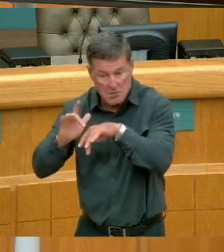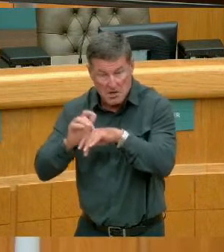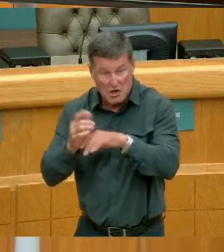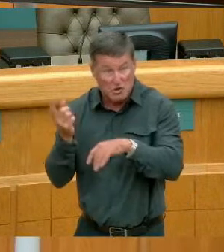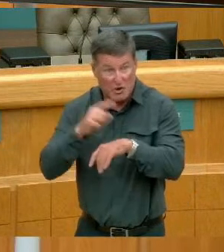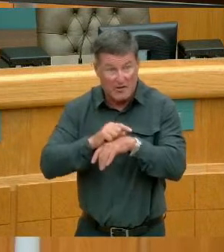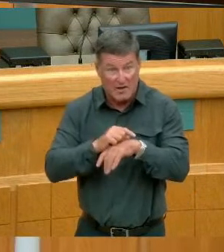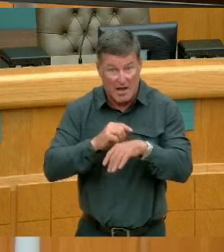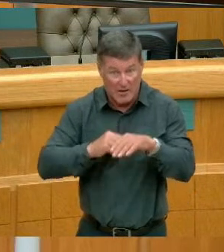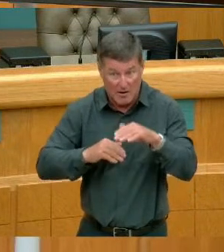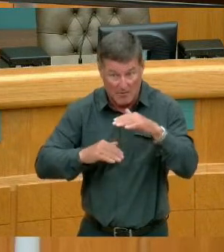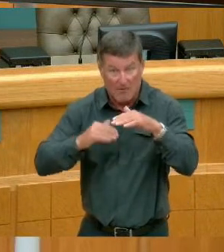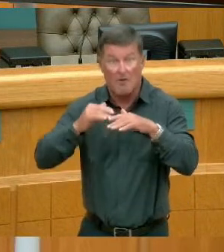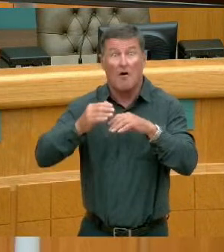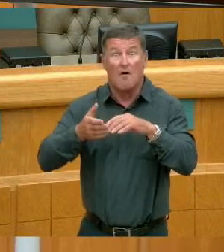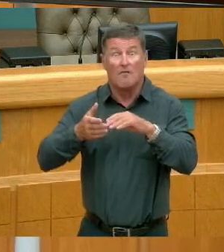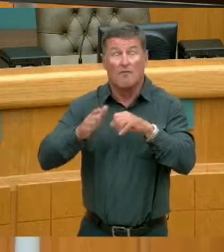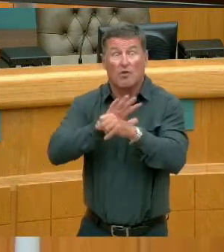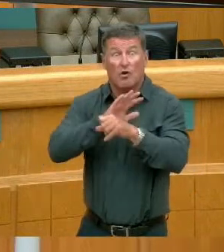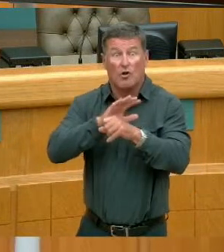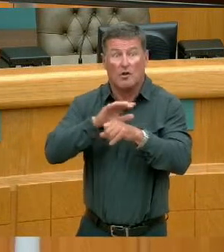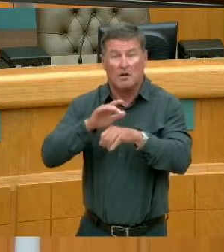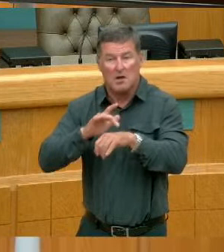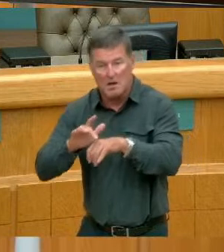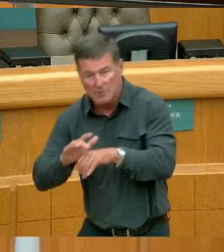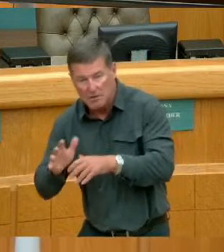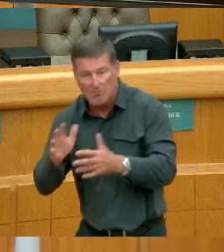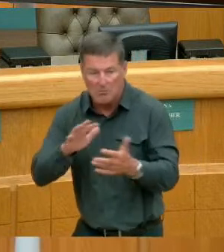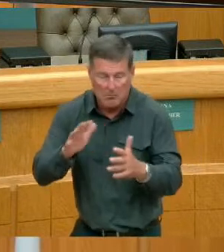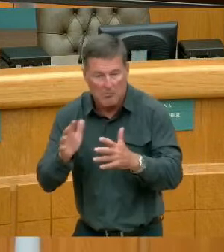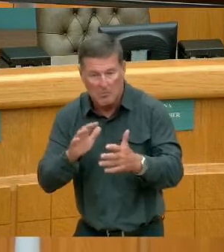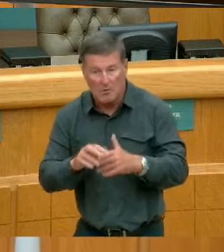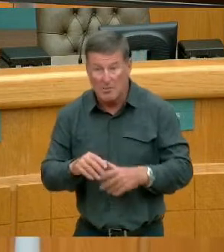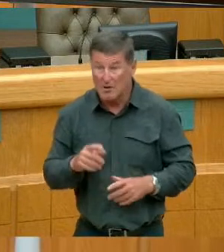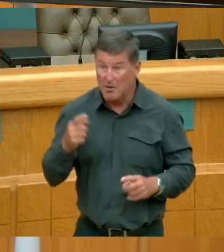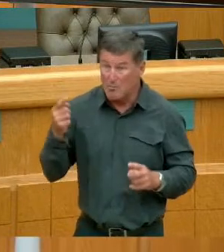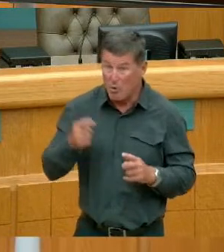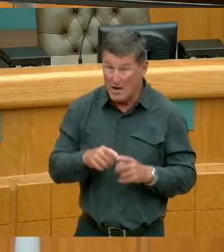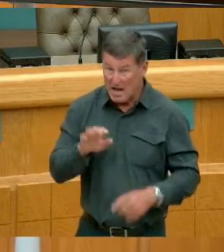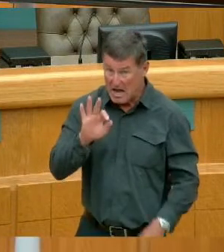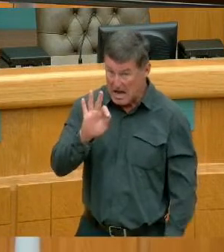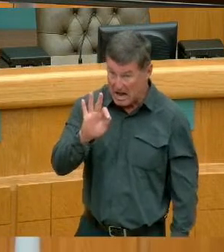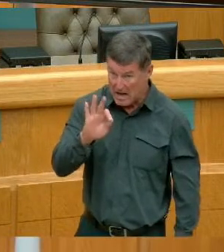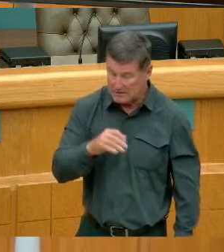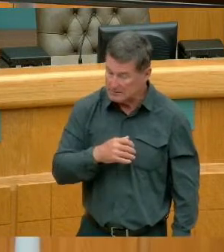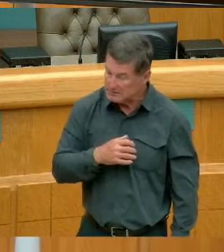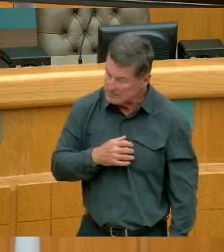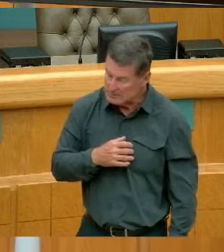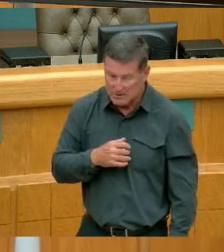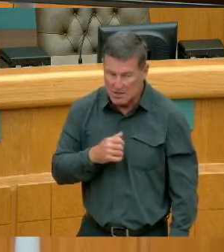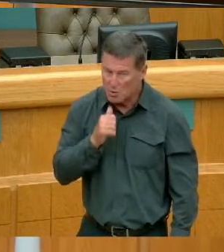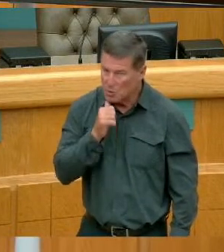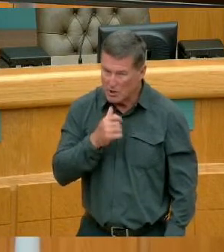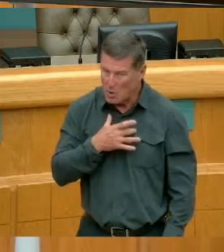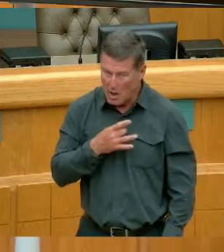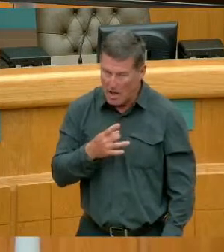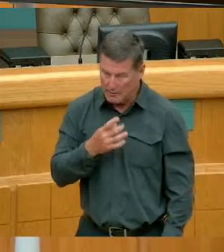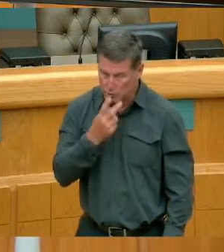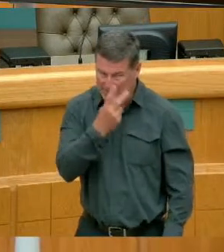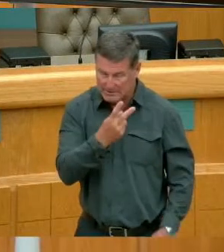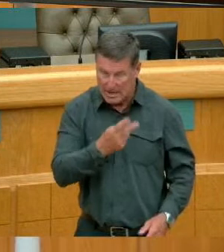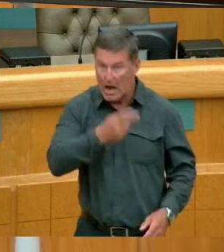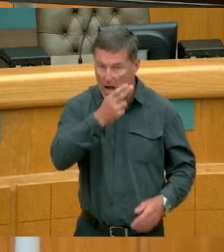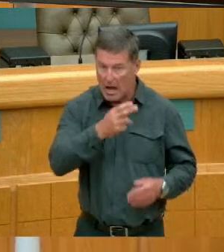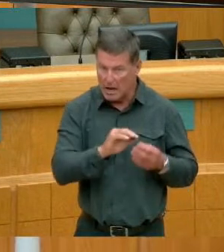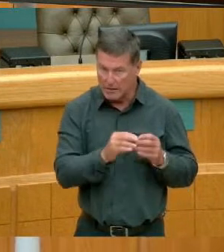day, but at either rate, we do not like these numbers in emergency management at the city or the